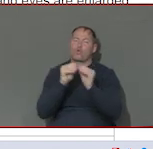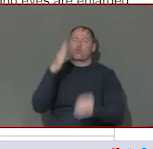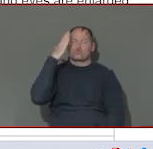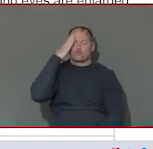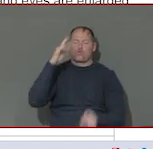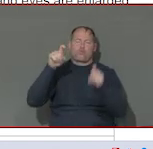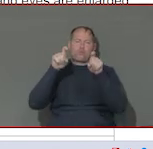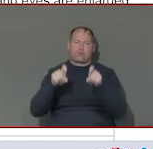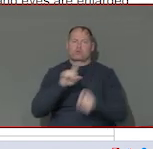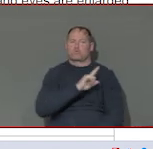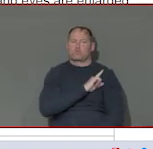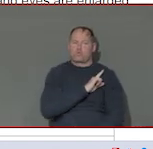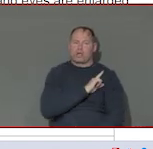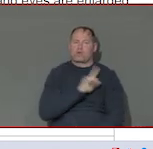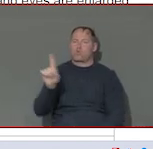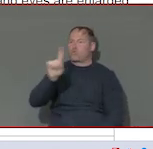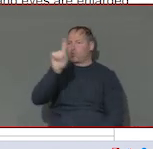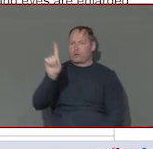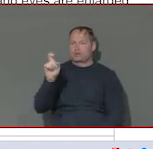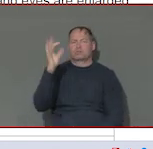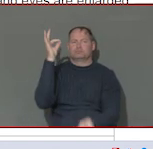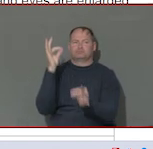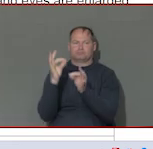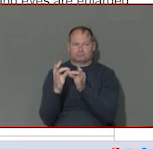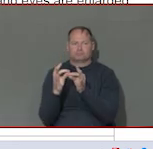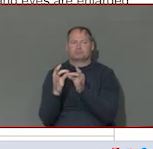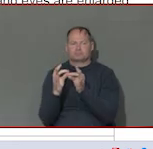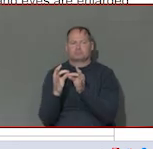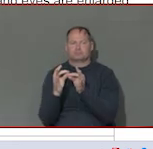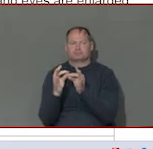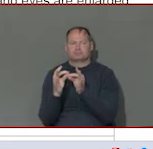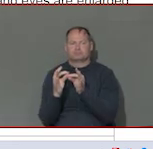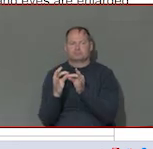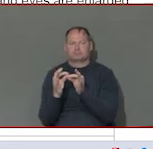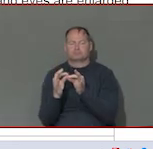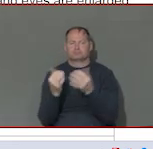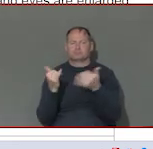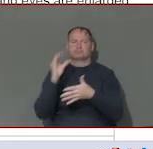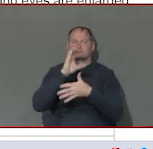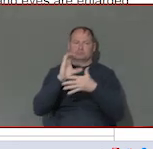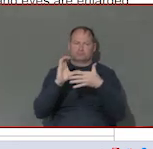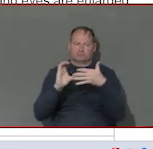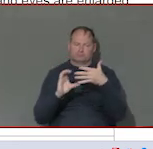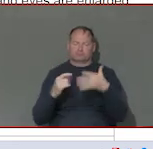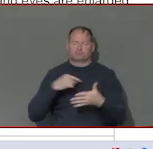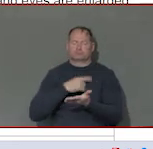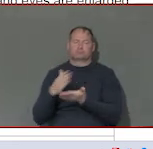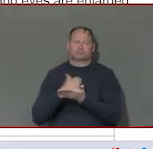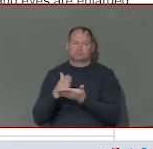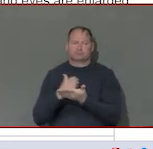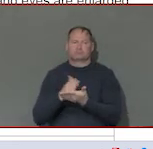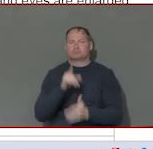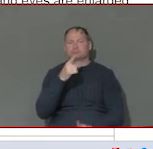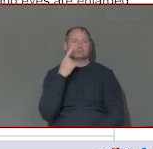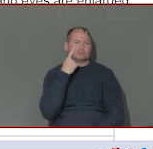because questions are very specific when it comes to the characteristics that we share. You will see when we